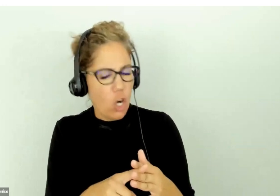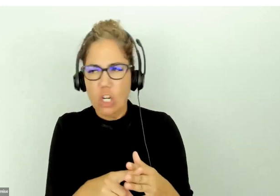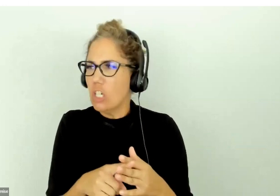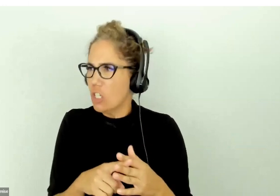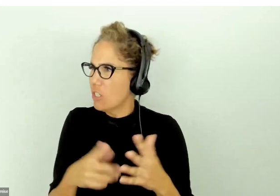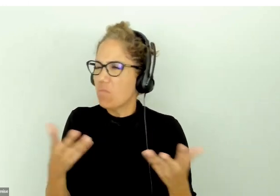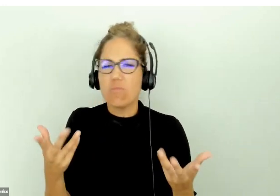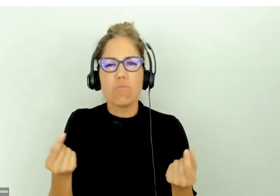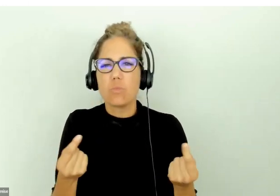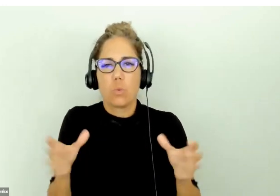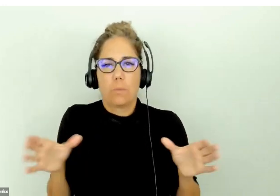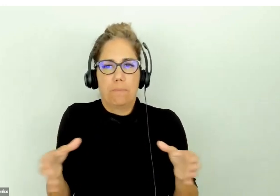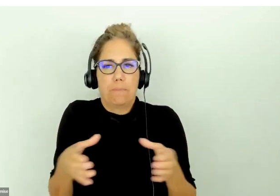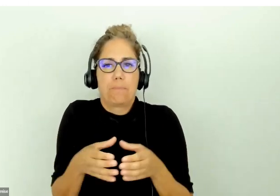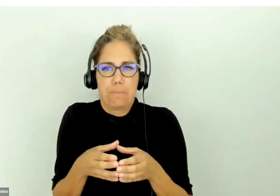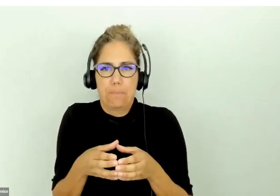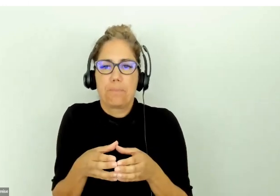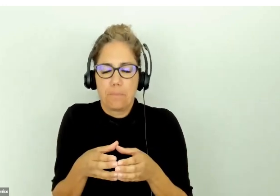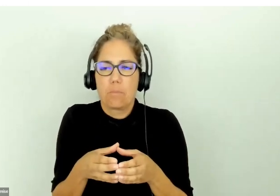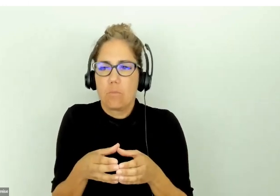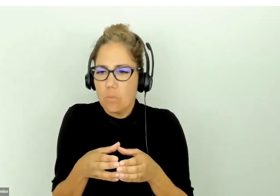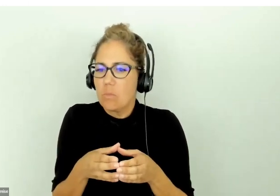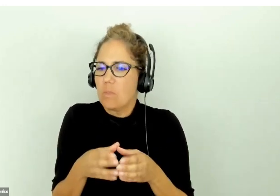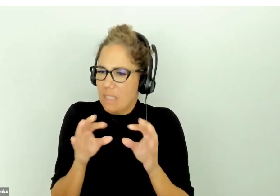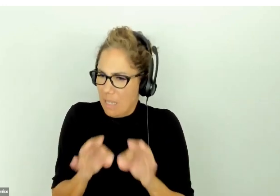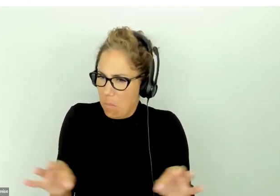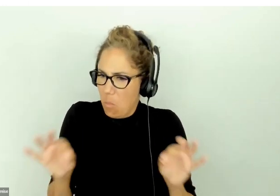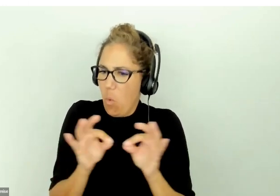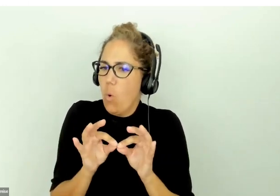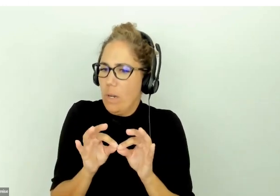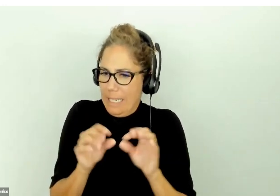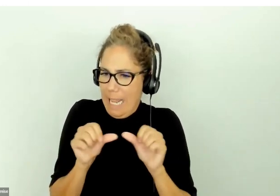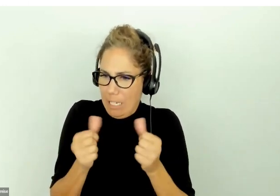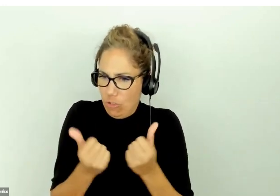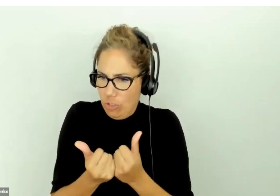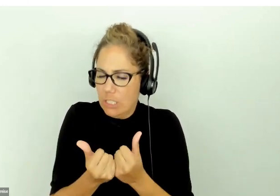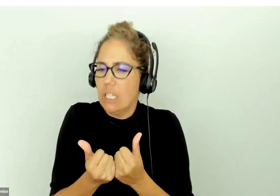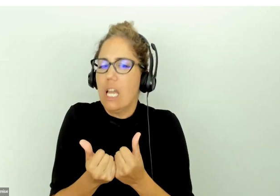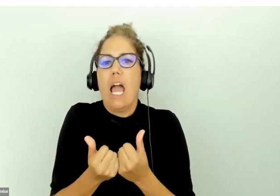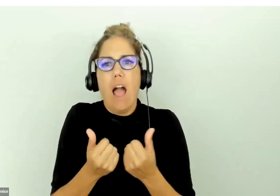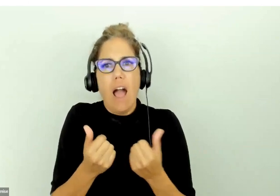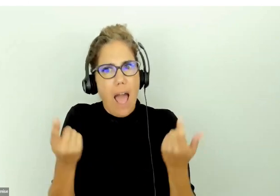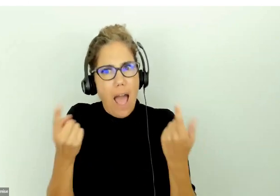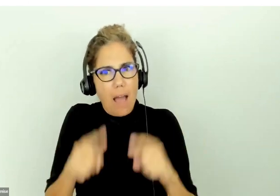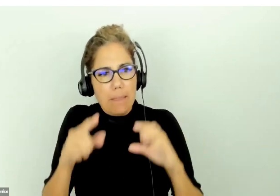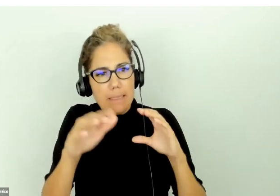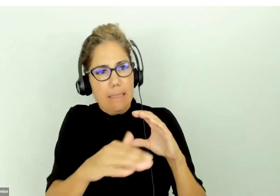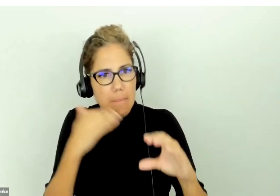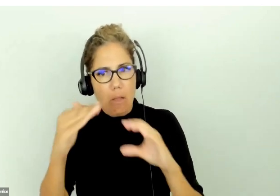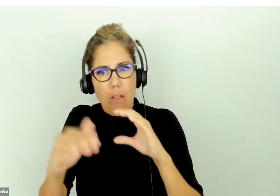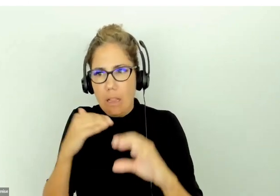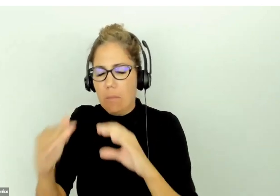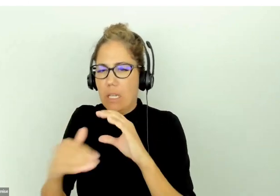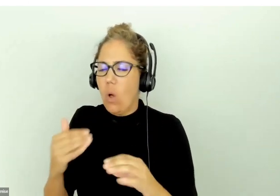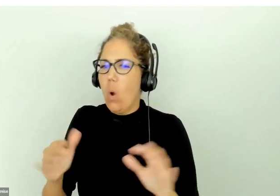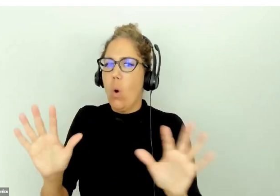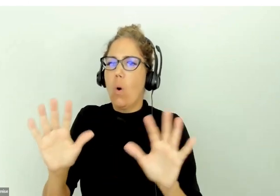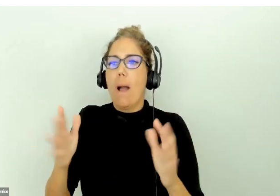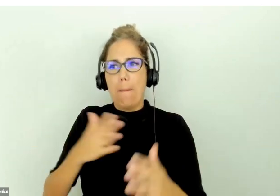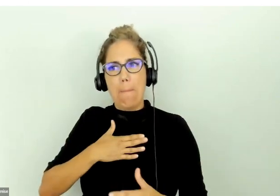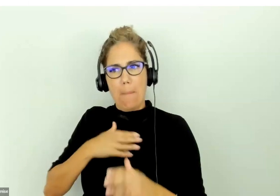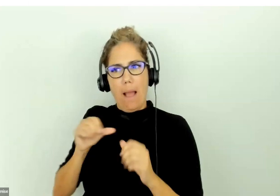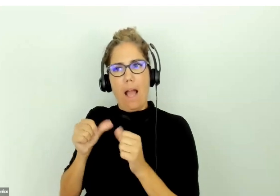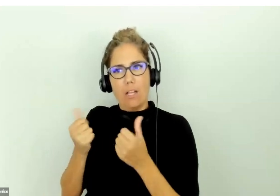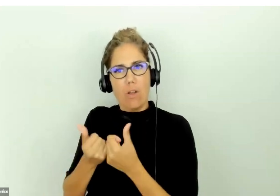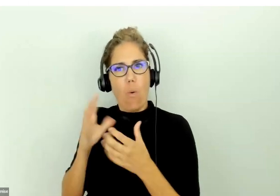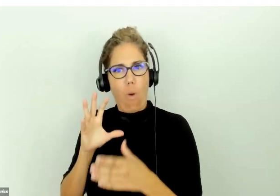small group with the key agencies. And we started getting email after email after email saying, actually, my agency